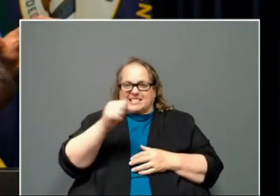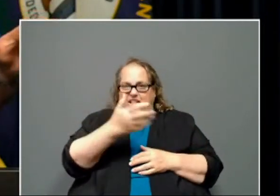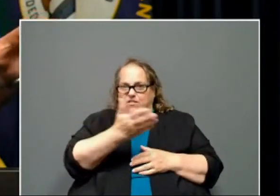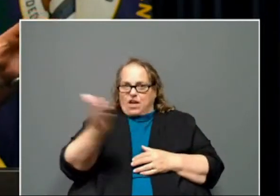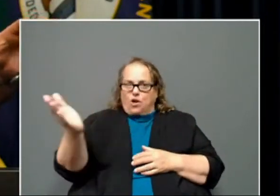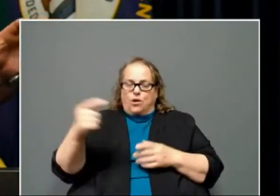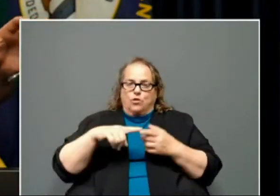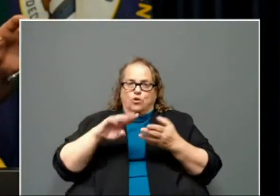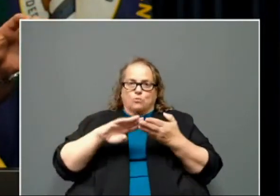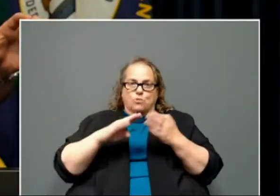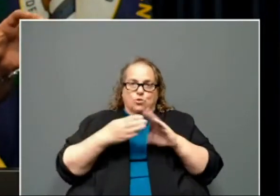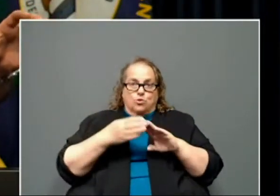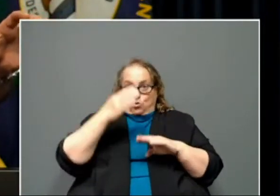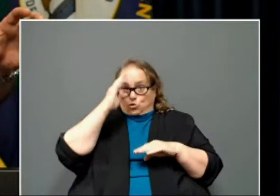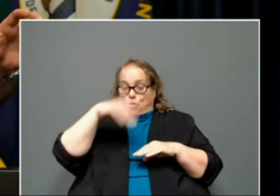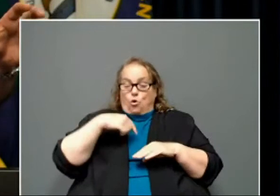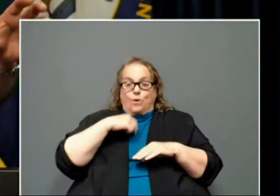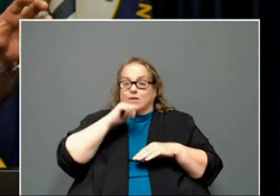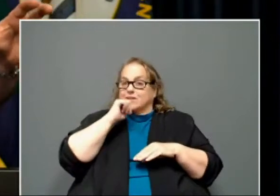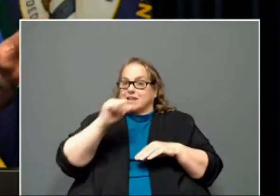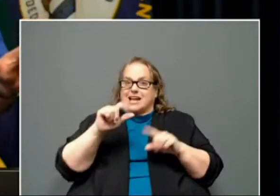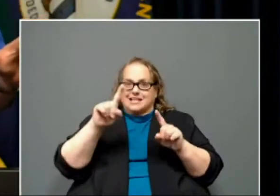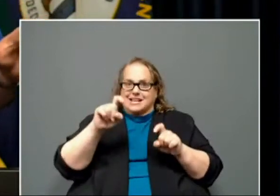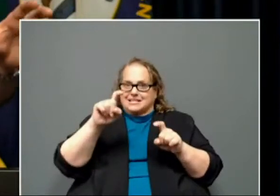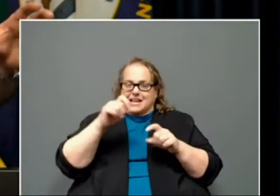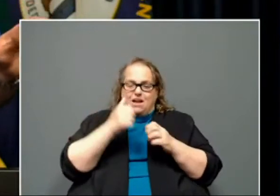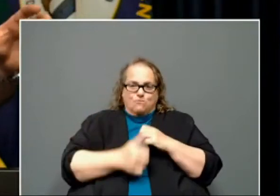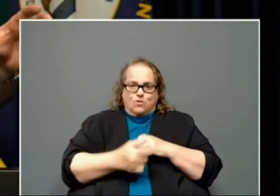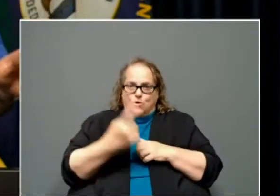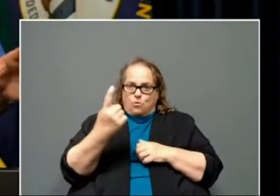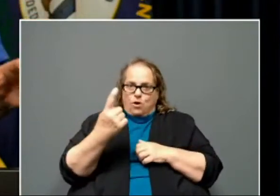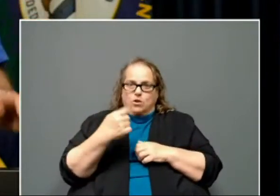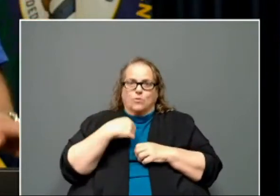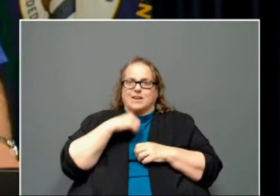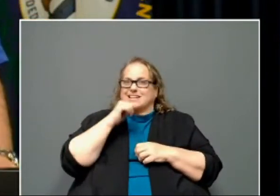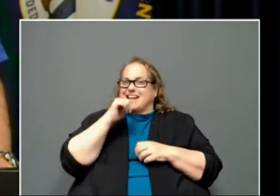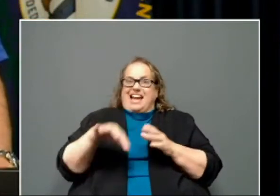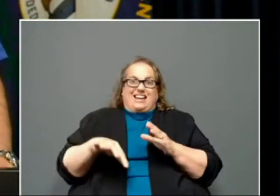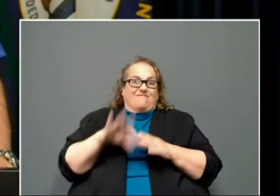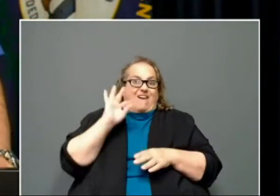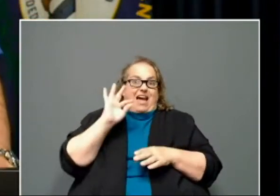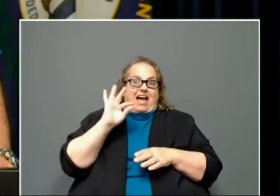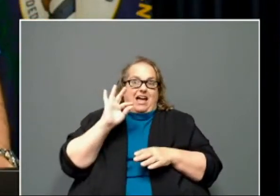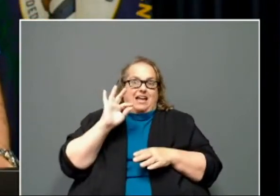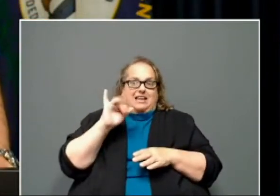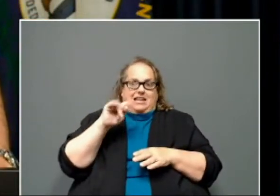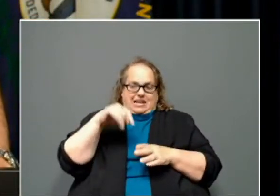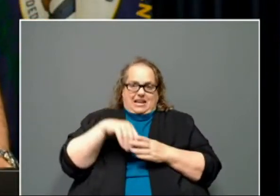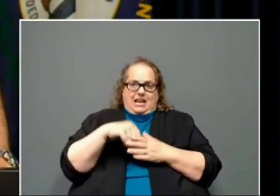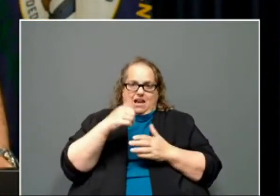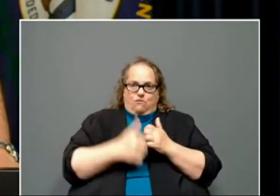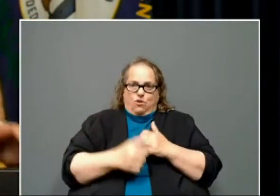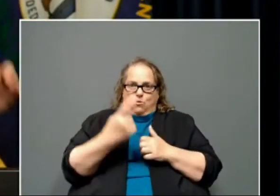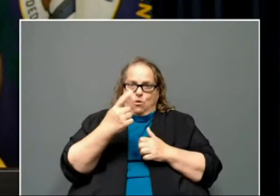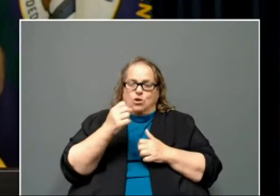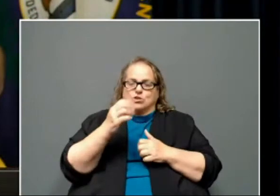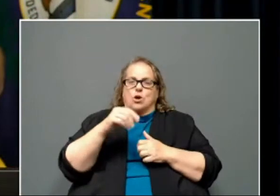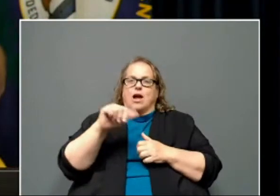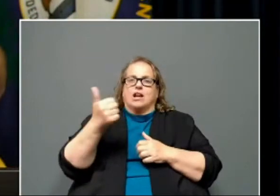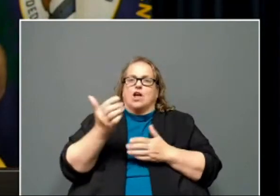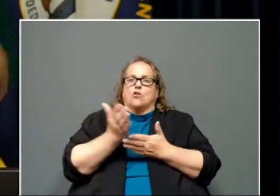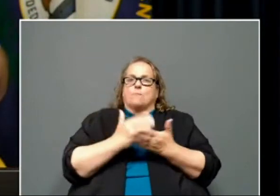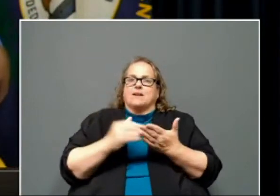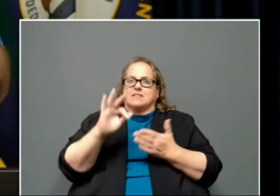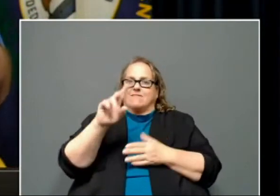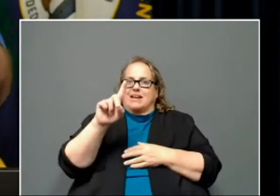not testing everyone and we know we're not finding it in everyone. So it's another piece of data, just